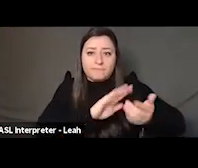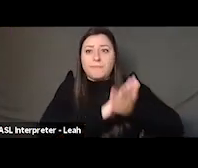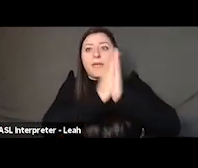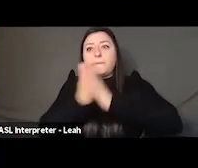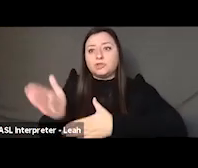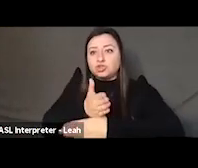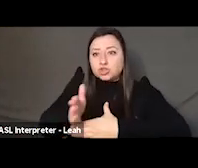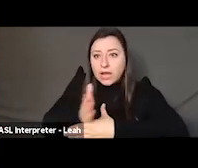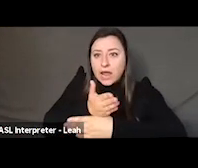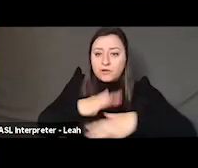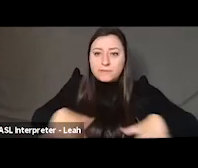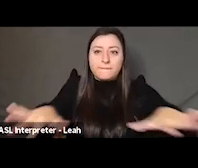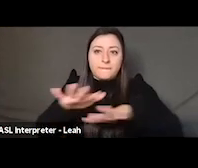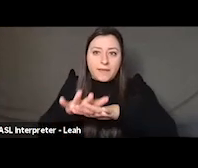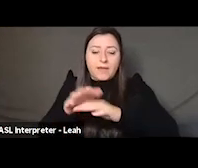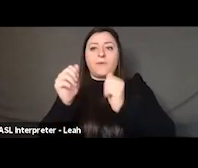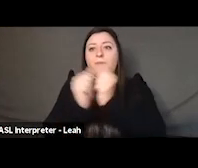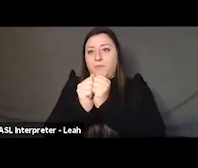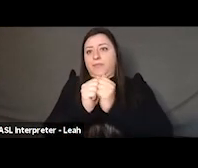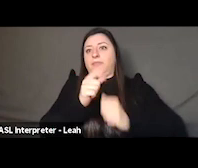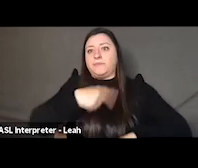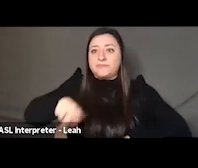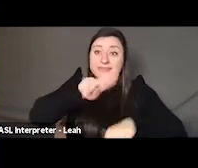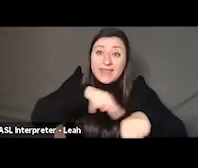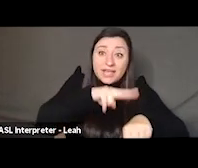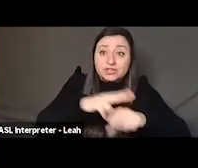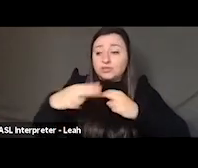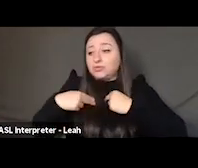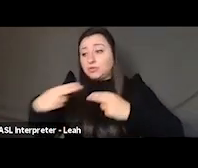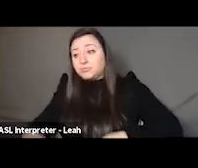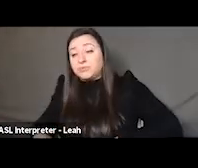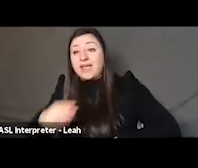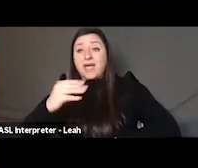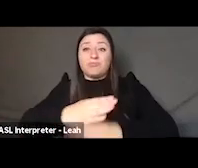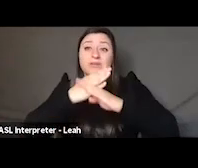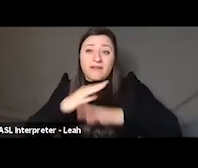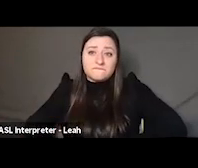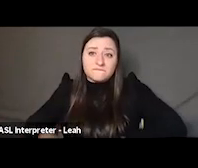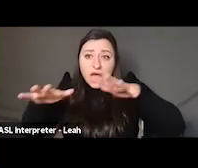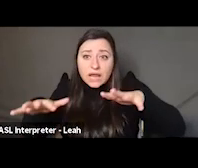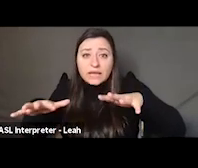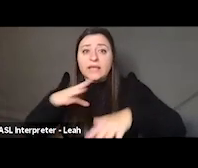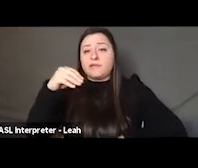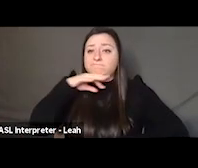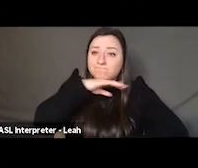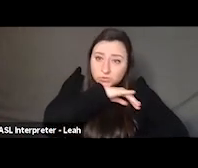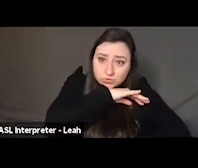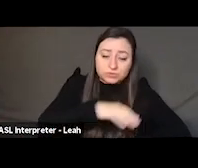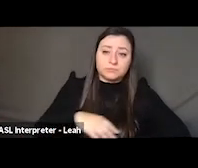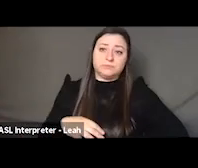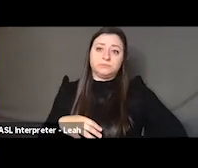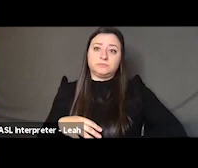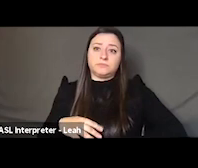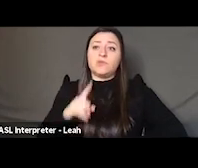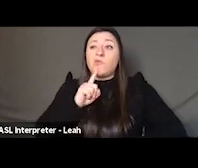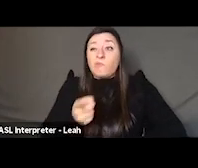flora, all the while tackling urban flooding, reducing pollution and urban heat island effect. So we're essentially working with nature to transition